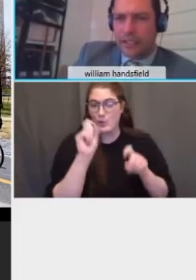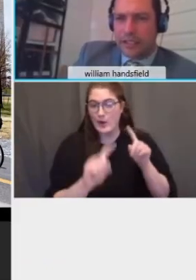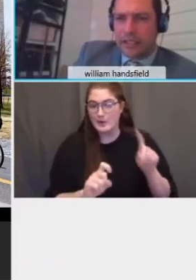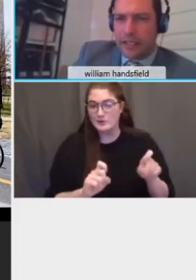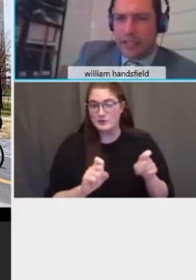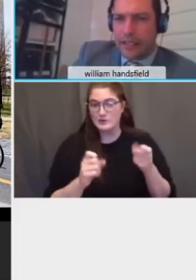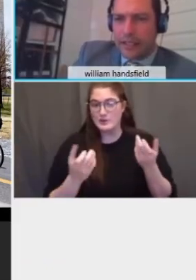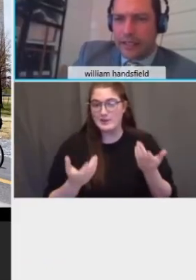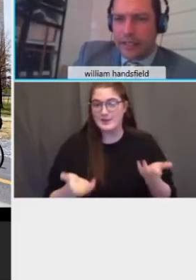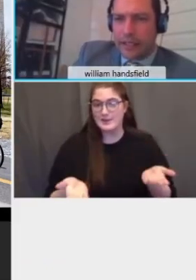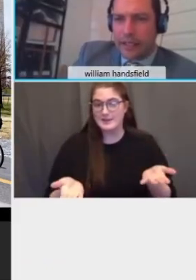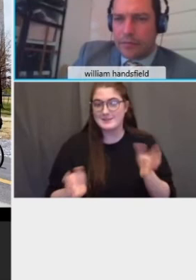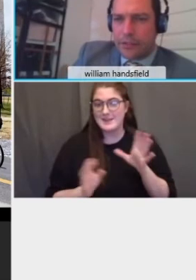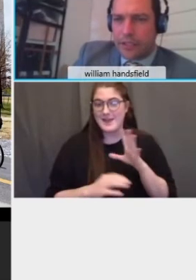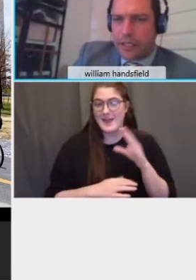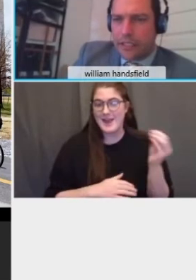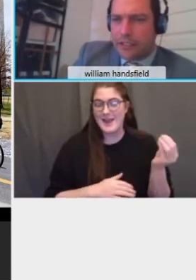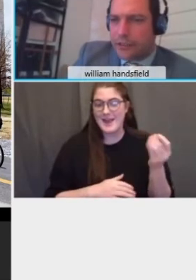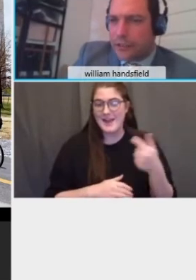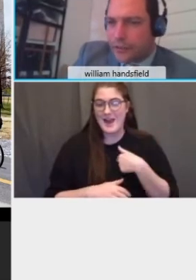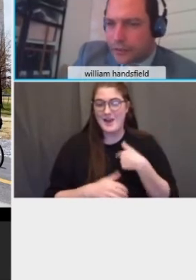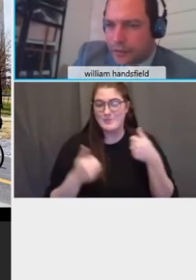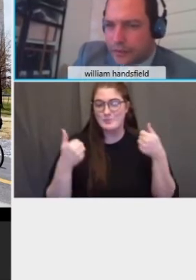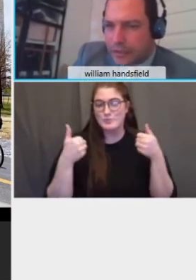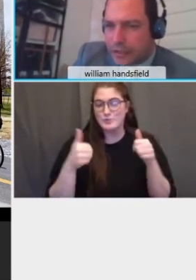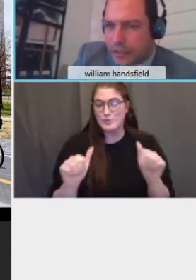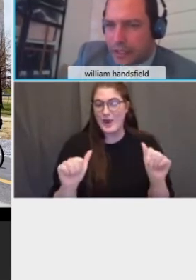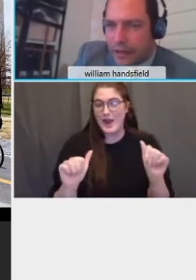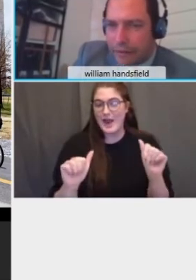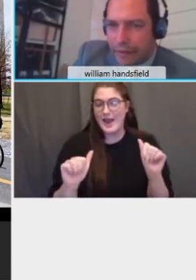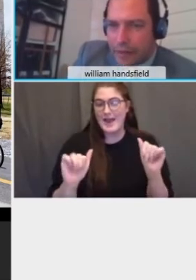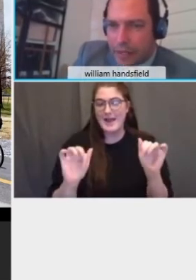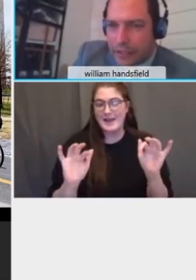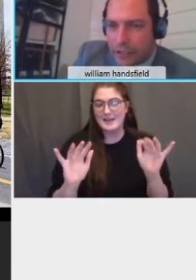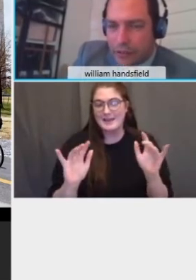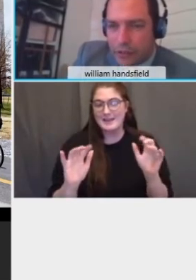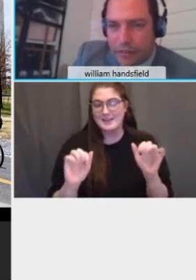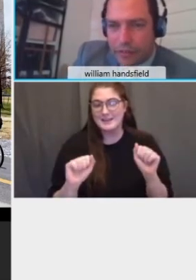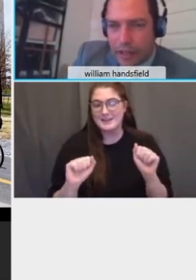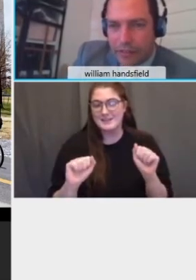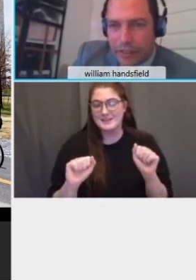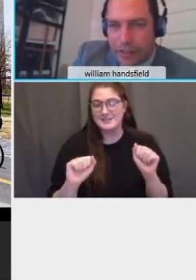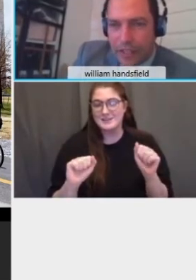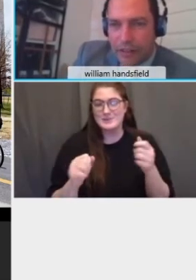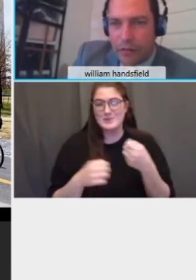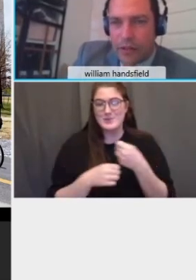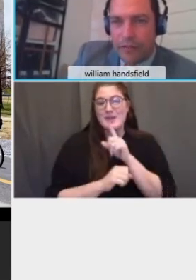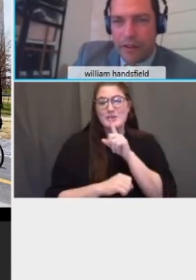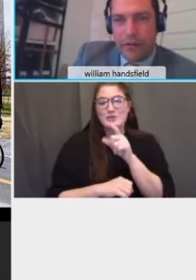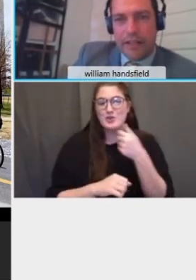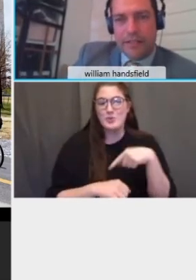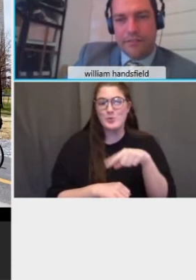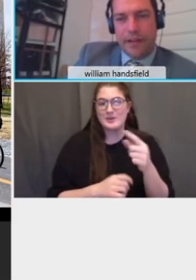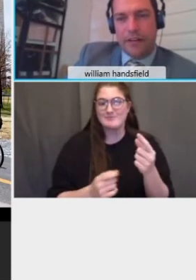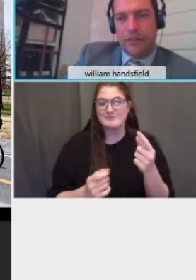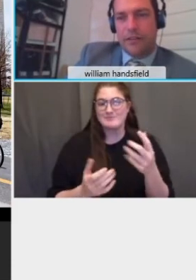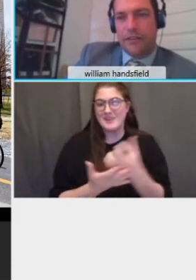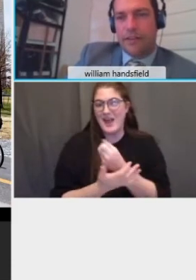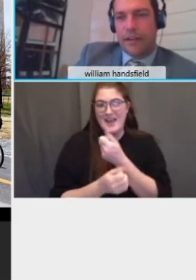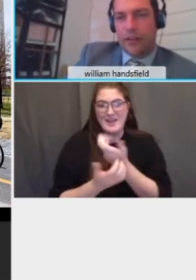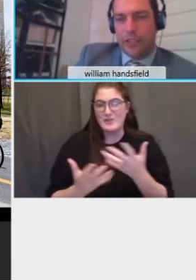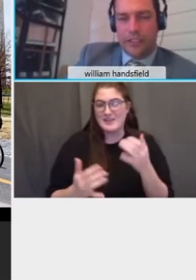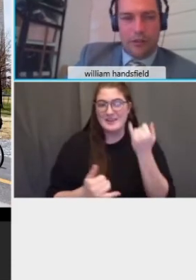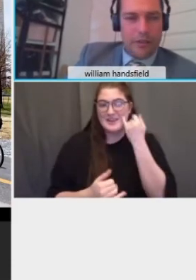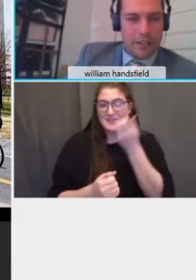questions, and I'm trying to make sure that we've got everything. Well, if anyone has a